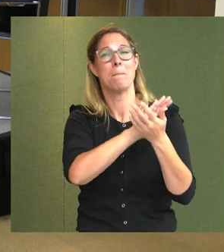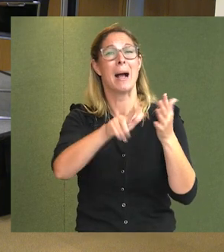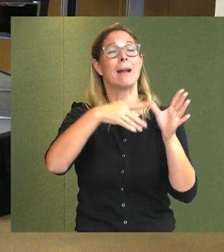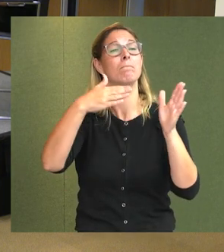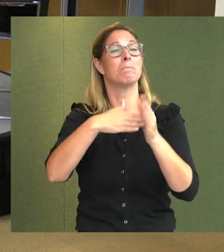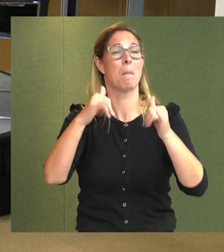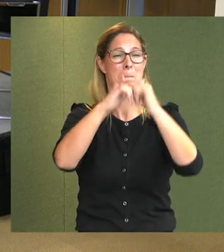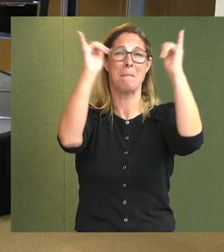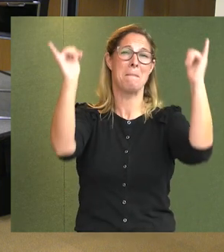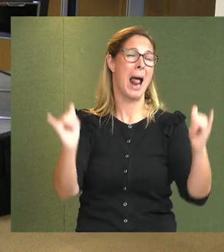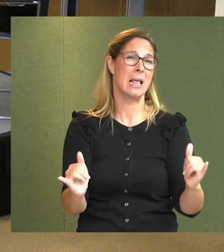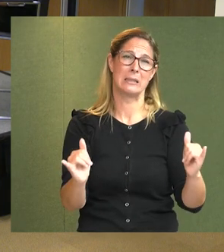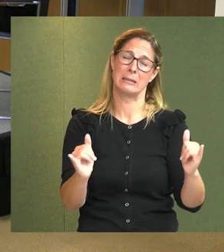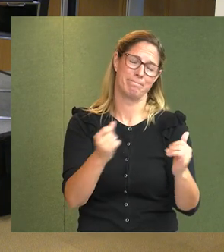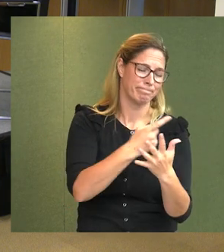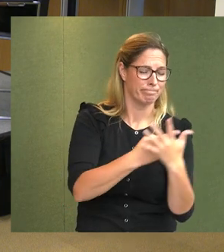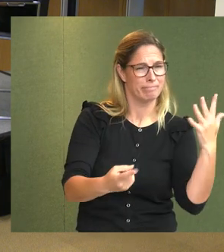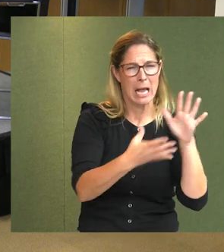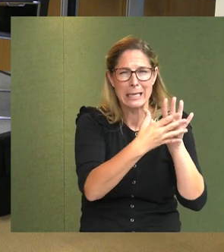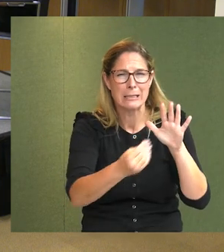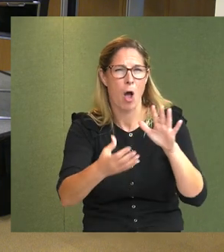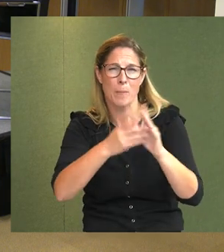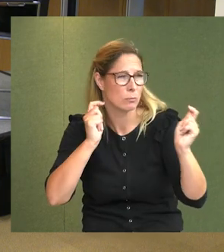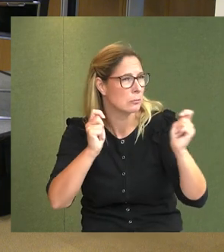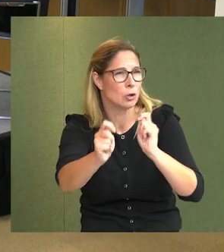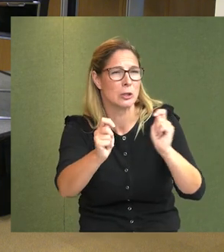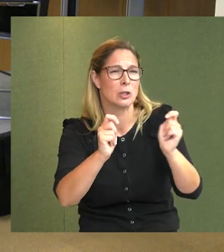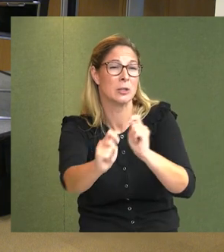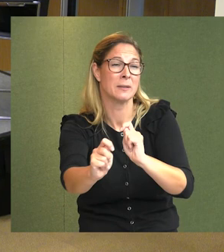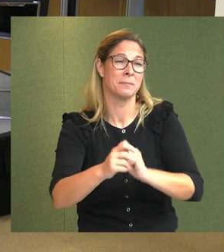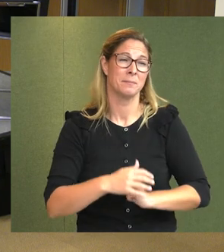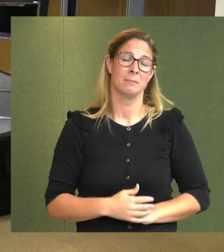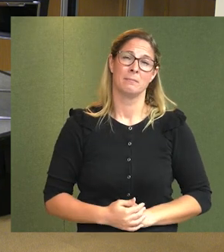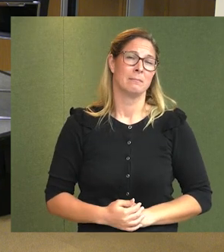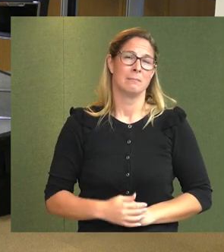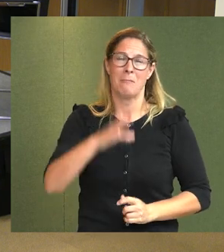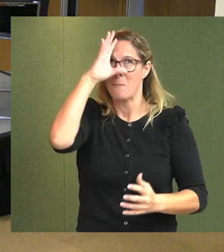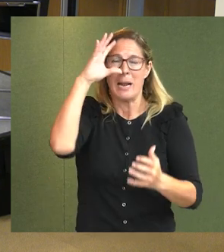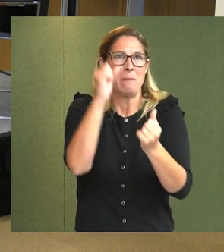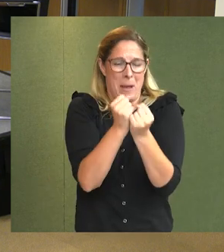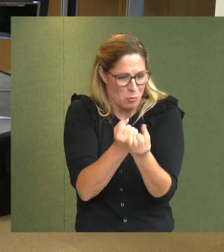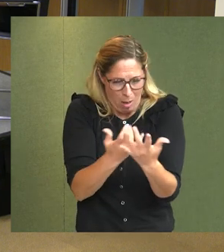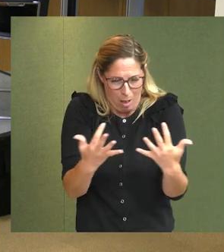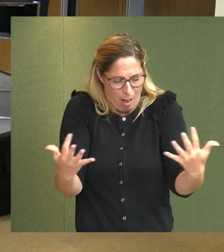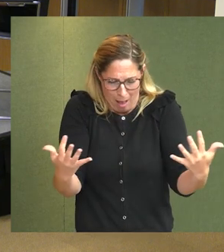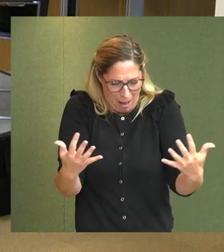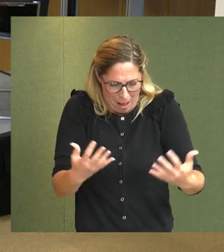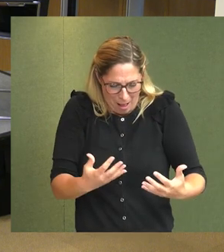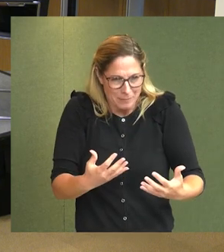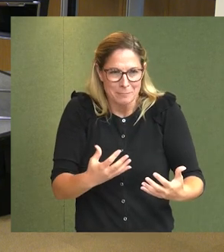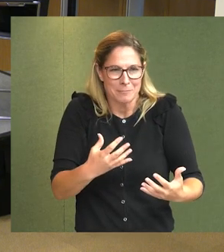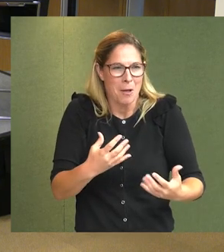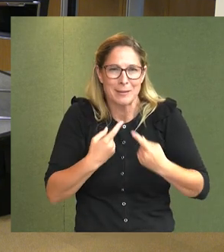many memorable moments, it's impossible to mention them all. Like her tenure in the